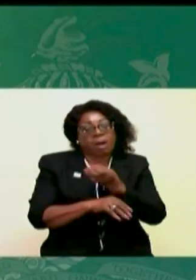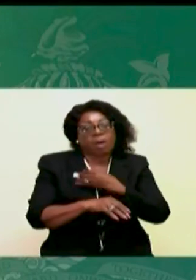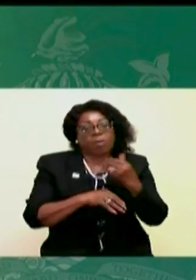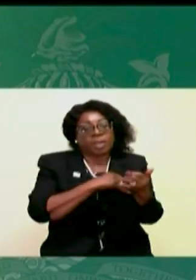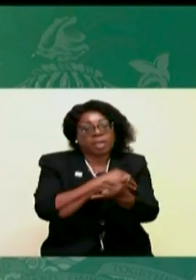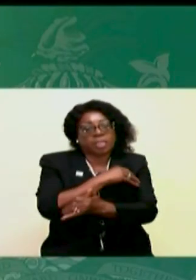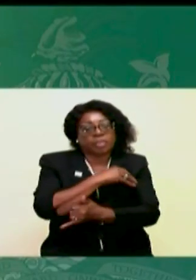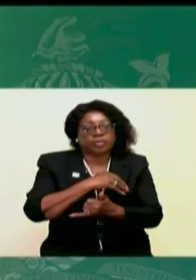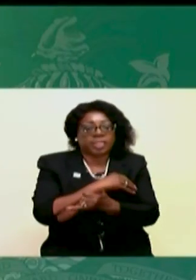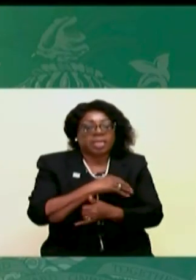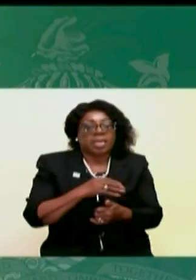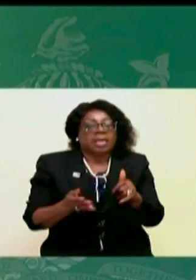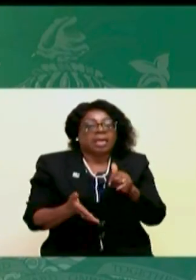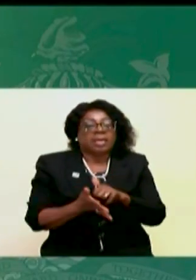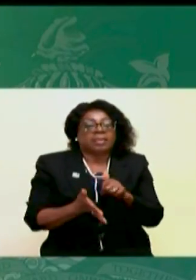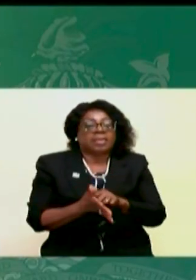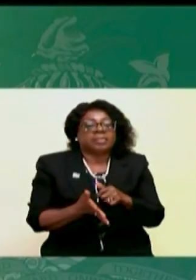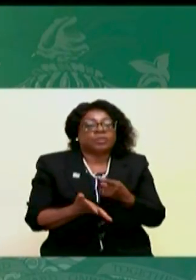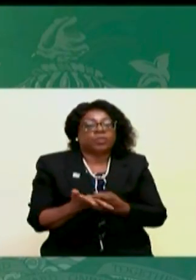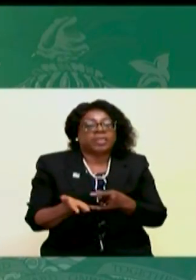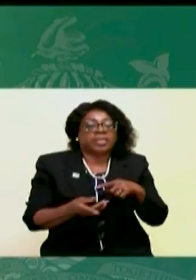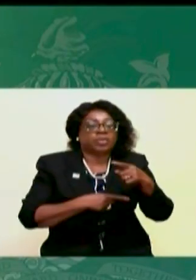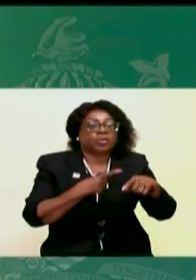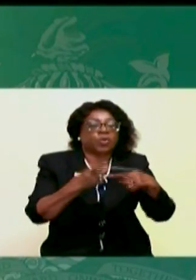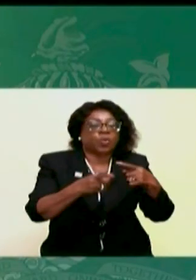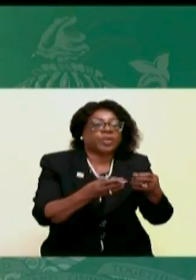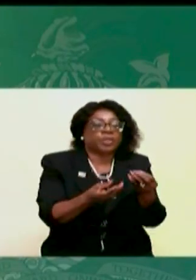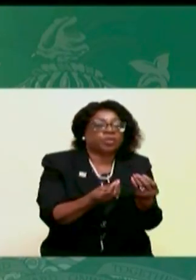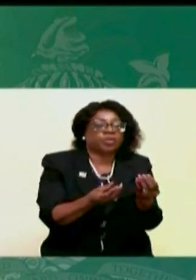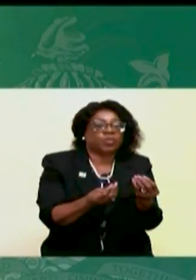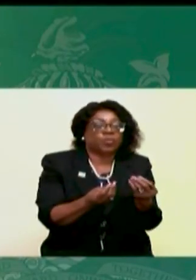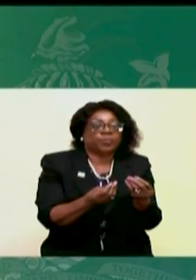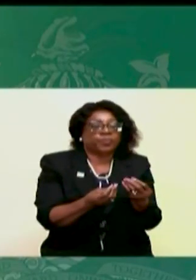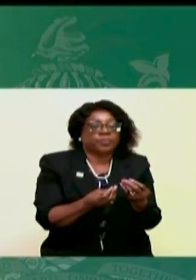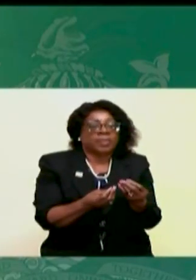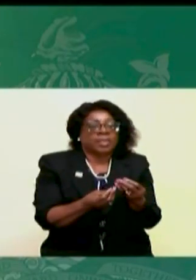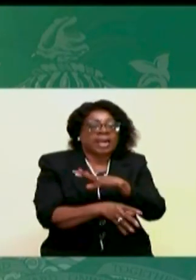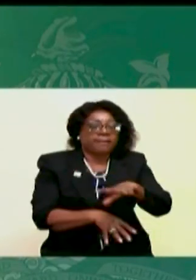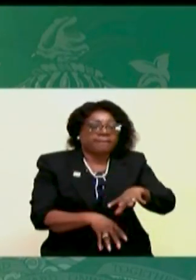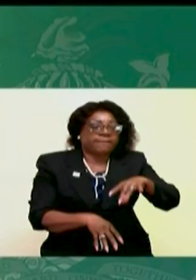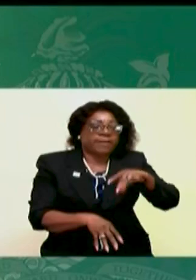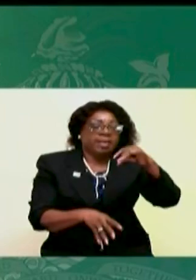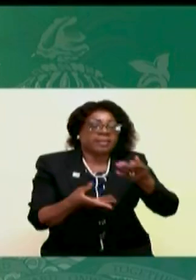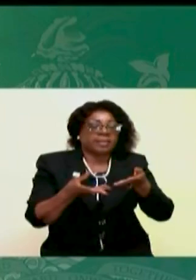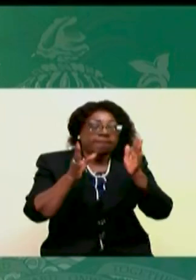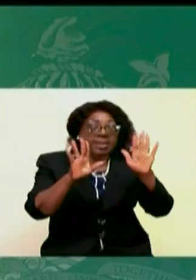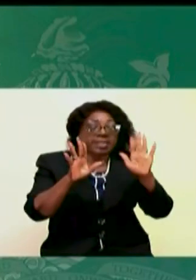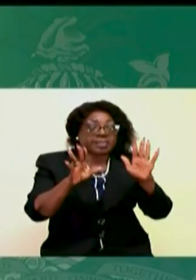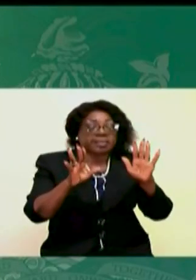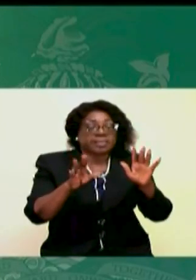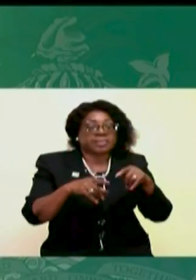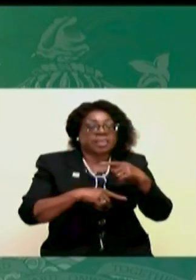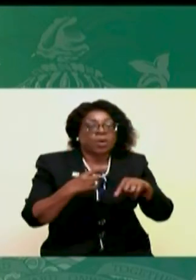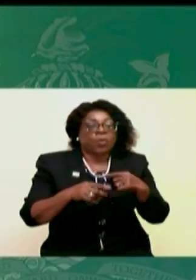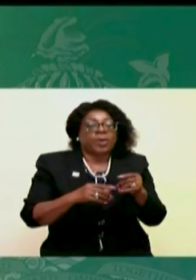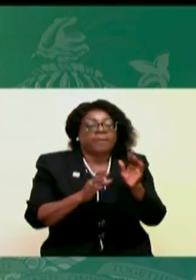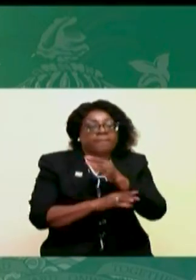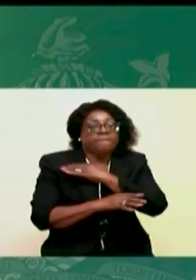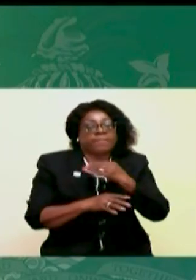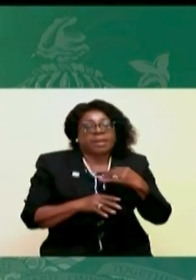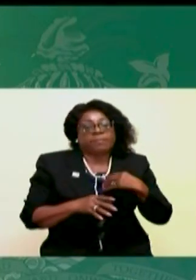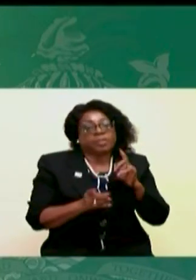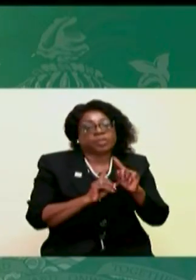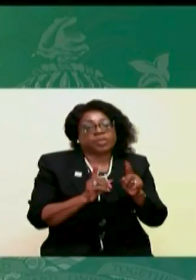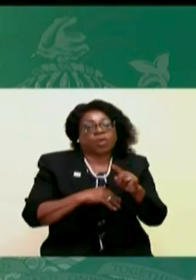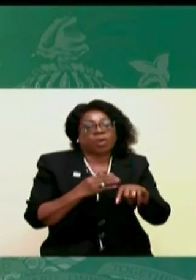is what he's going to do. I find it amazing when members talk about housing and members seek to take